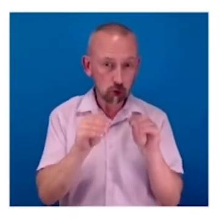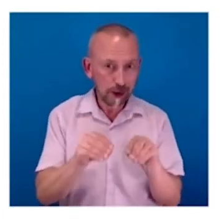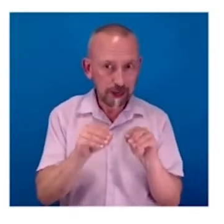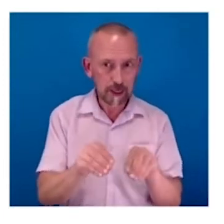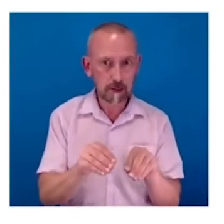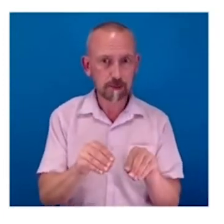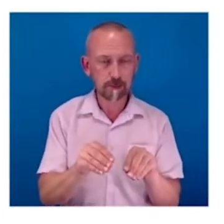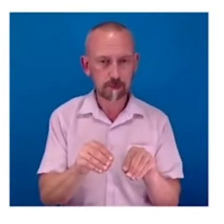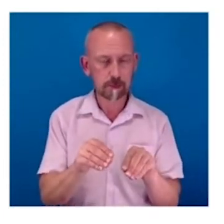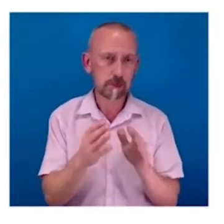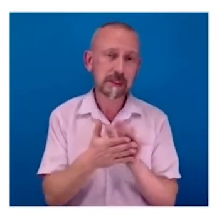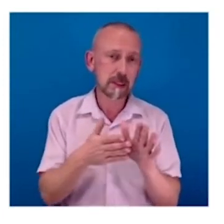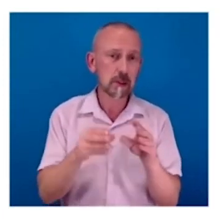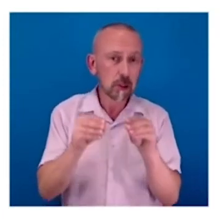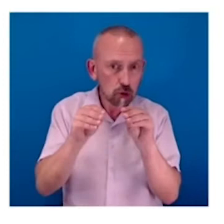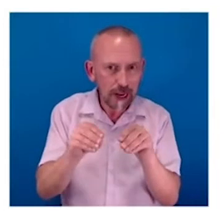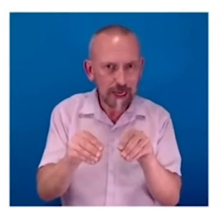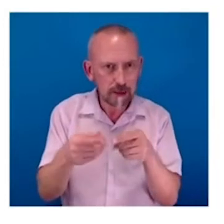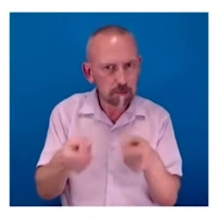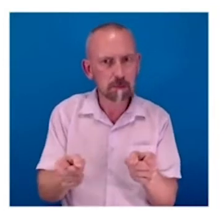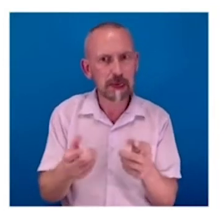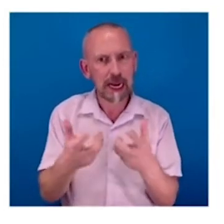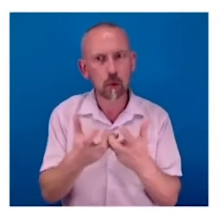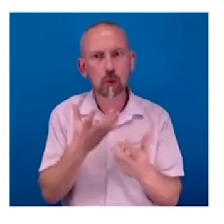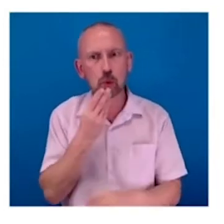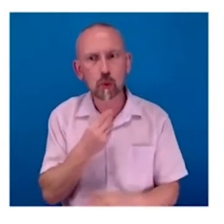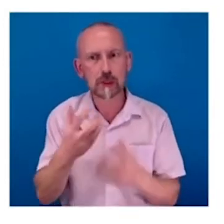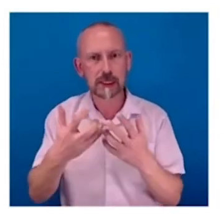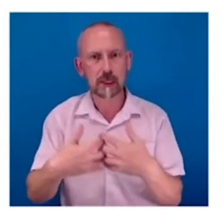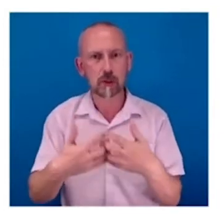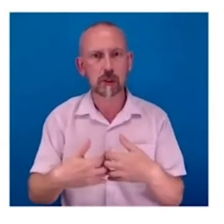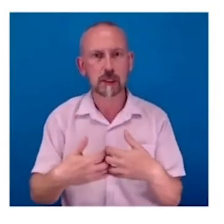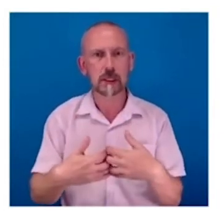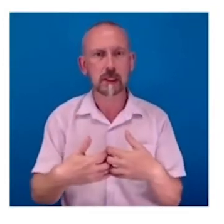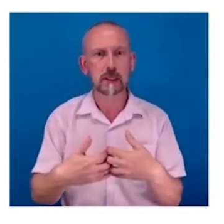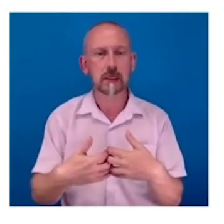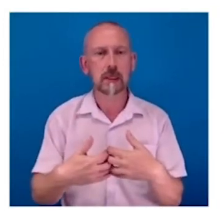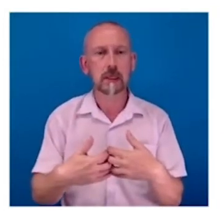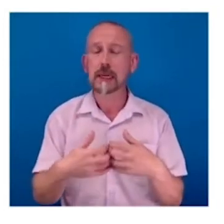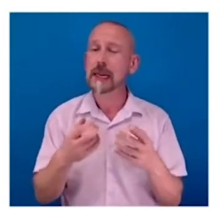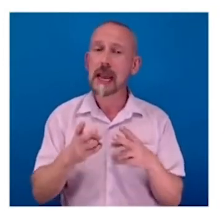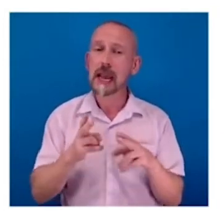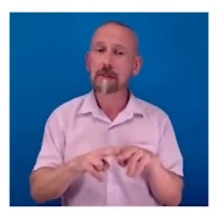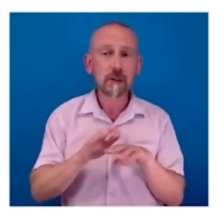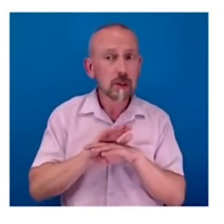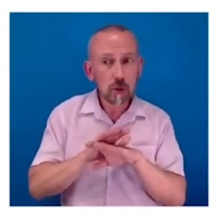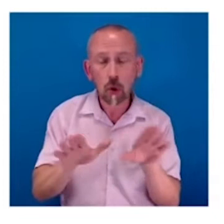I would say training, and this is, if we not train